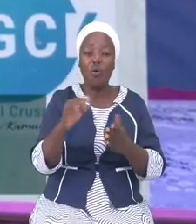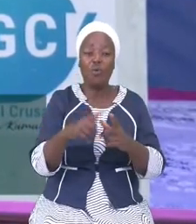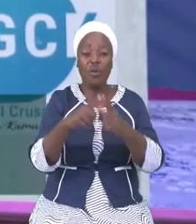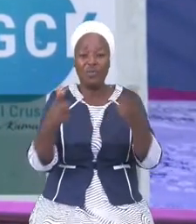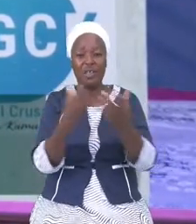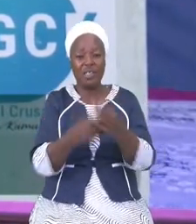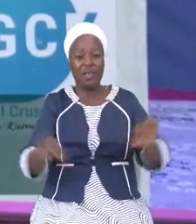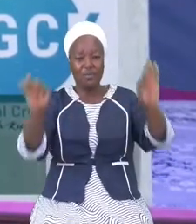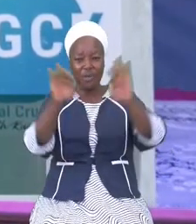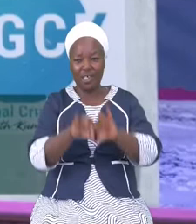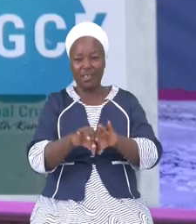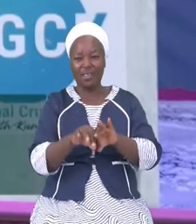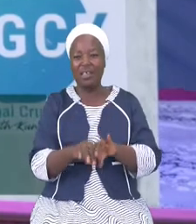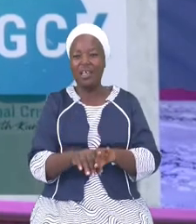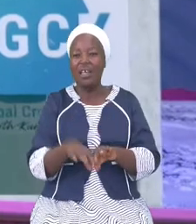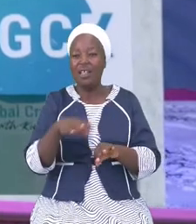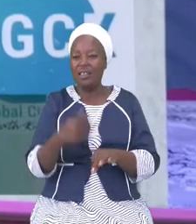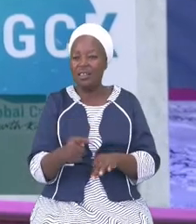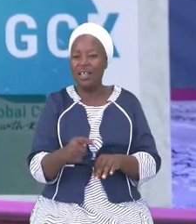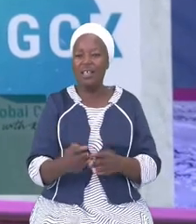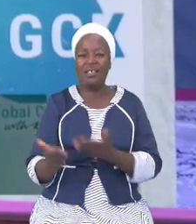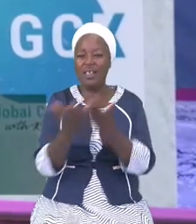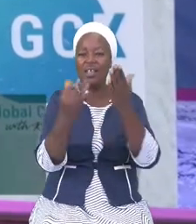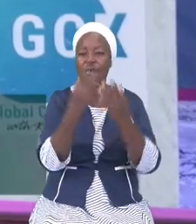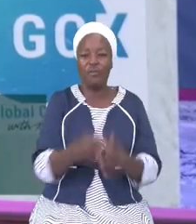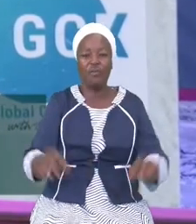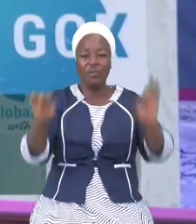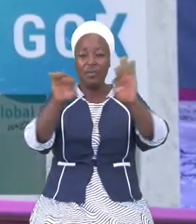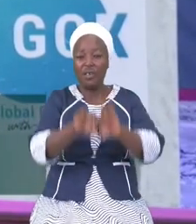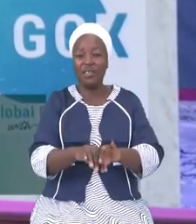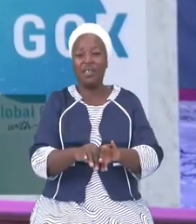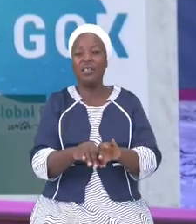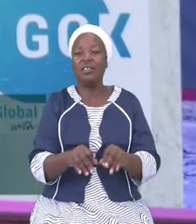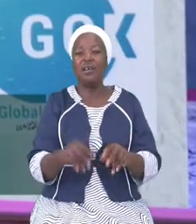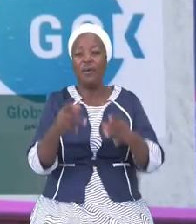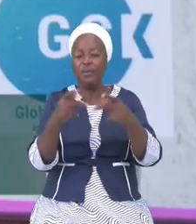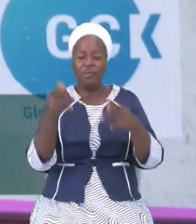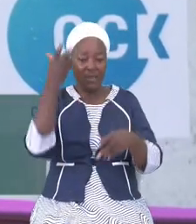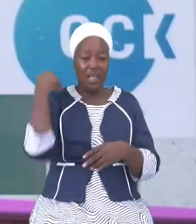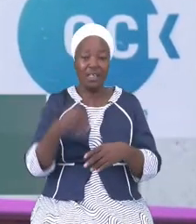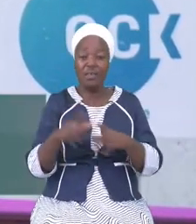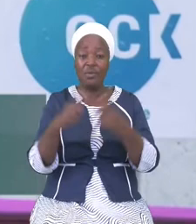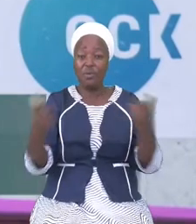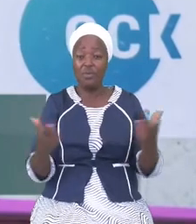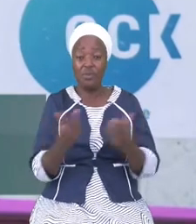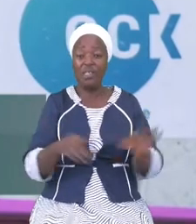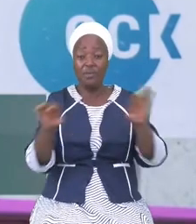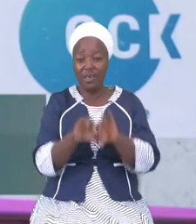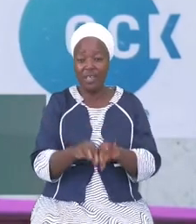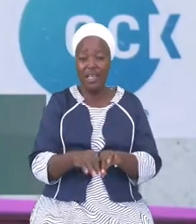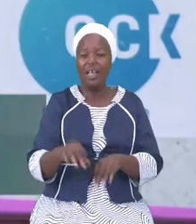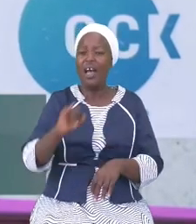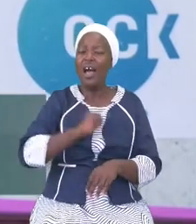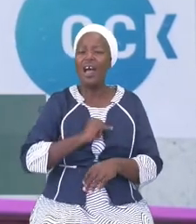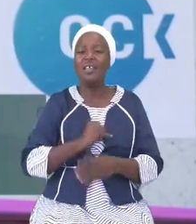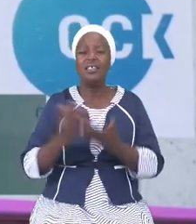value. The sacrifice of preeminent value. I bring my heart unto you. I sacrifice to